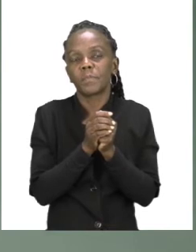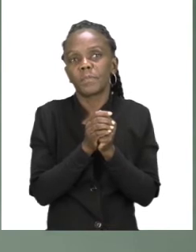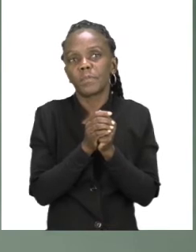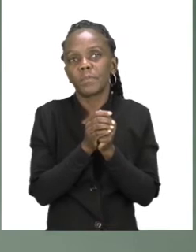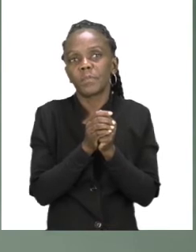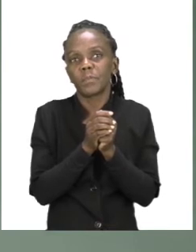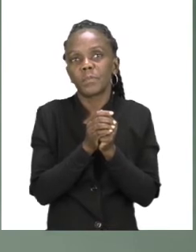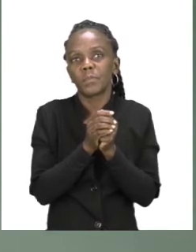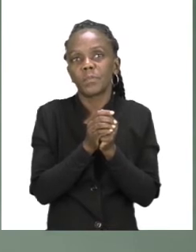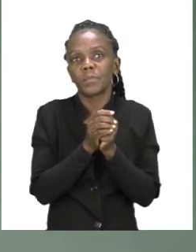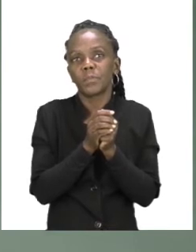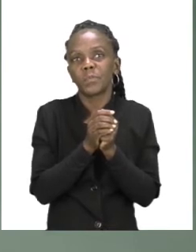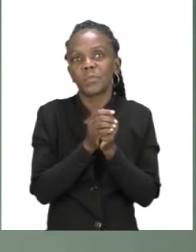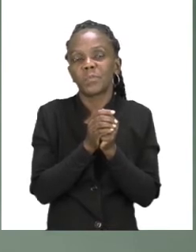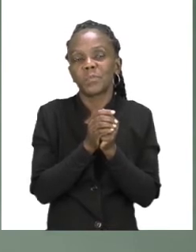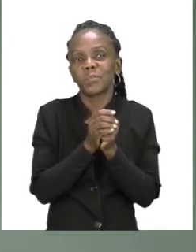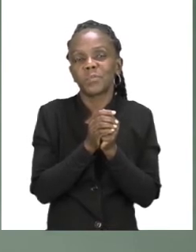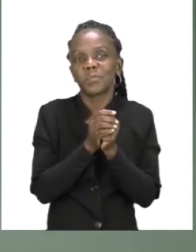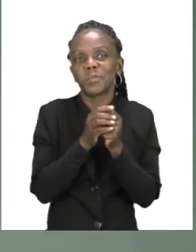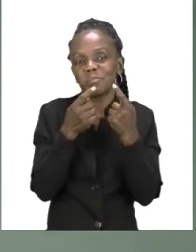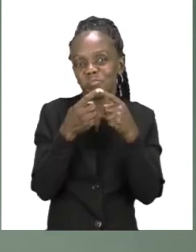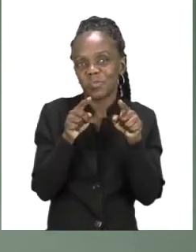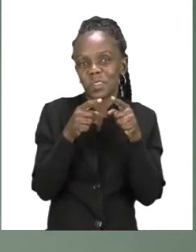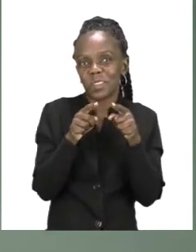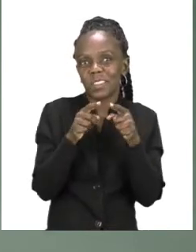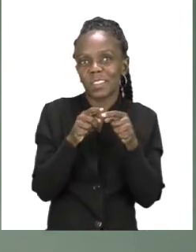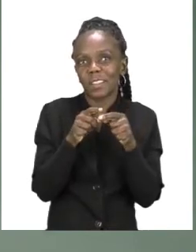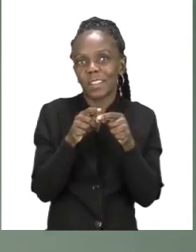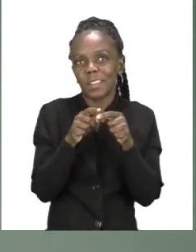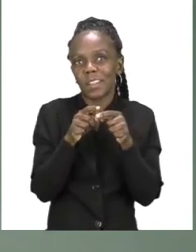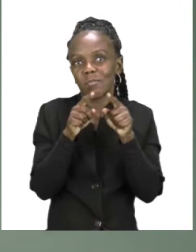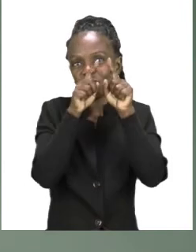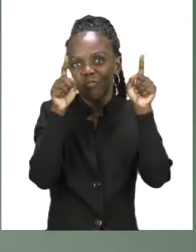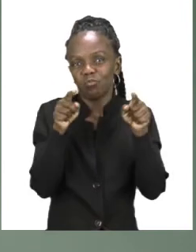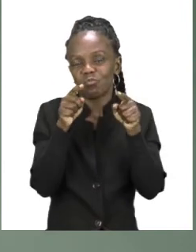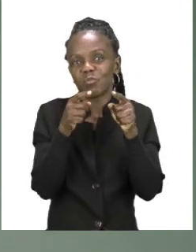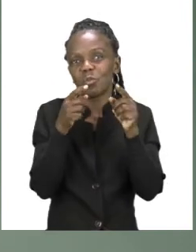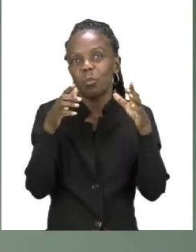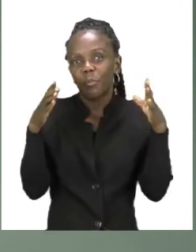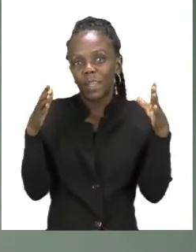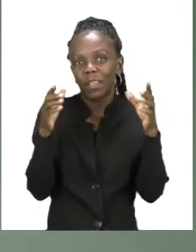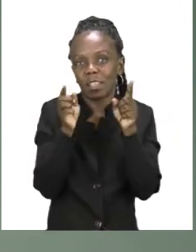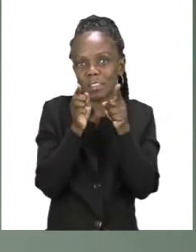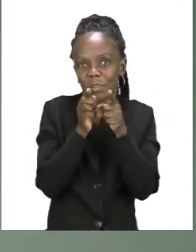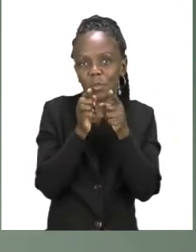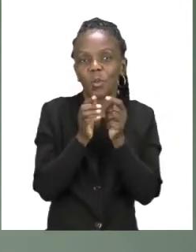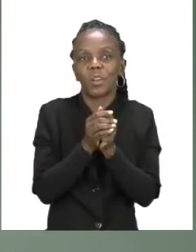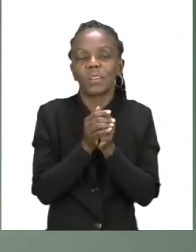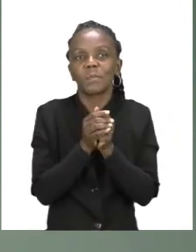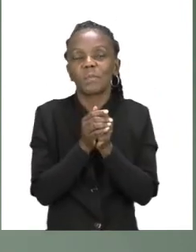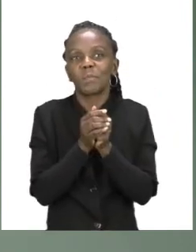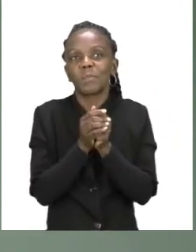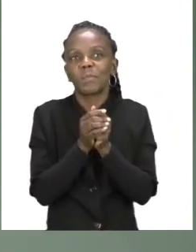that this is a big square and this is a small square. But a square